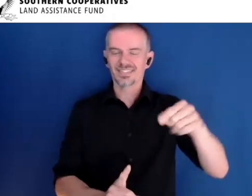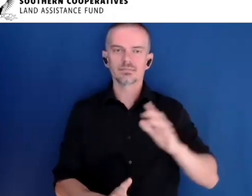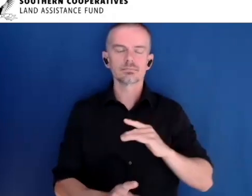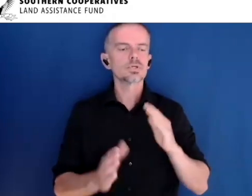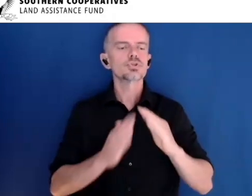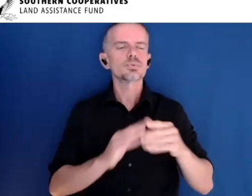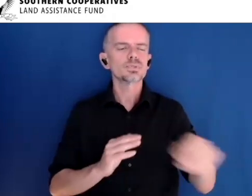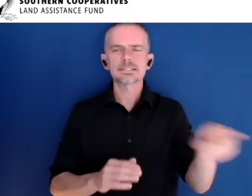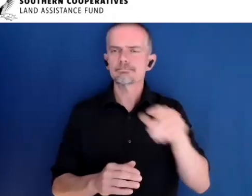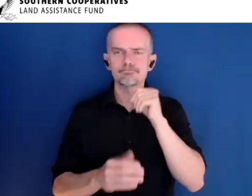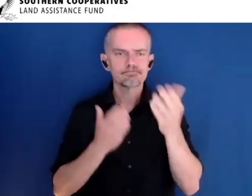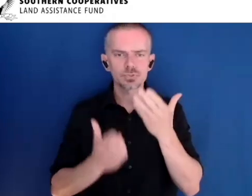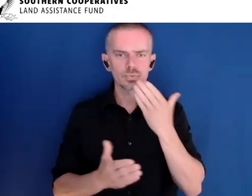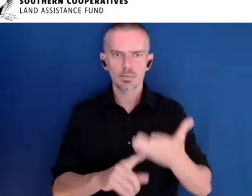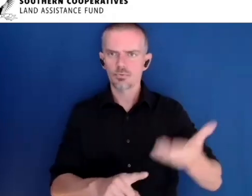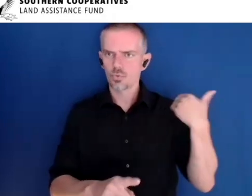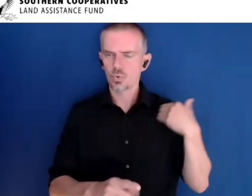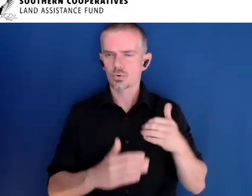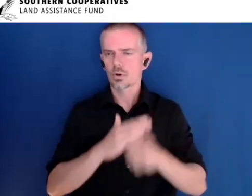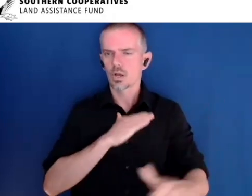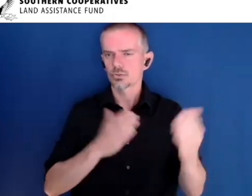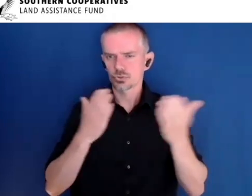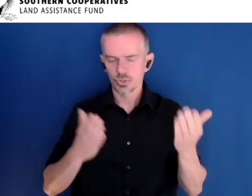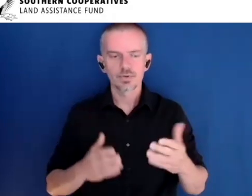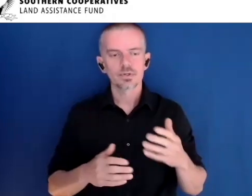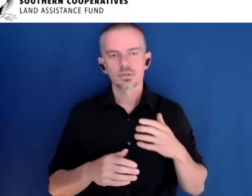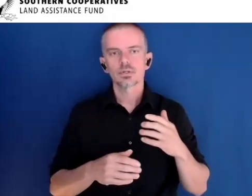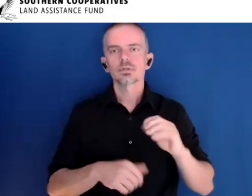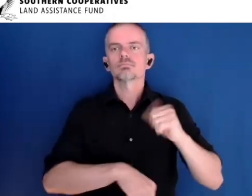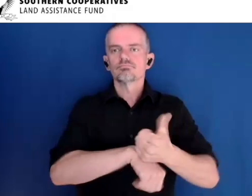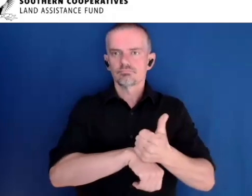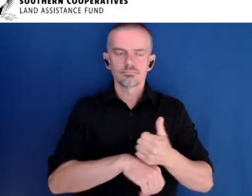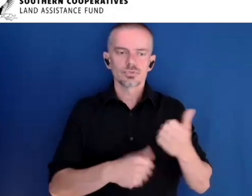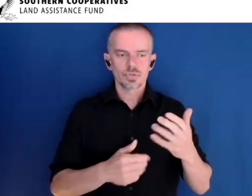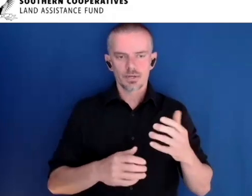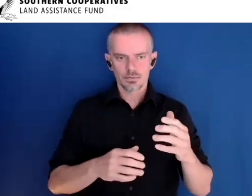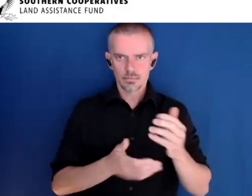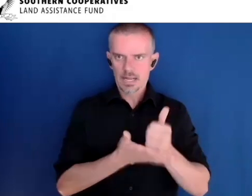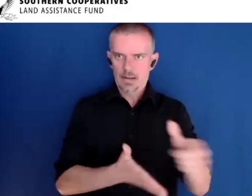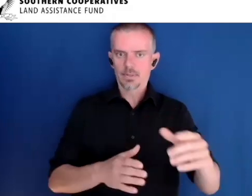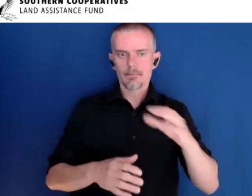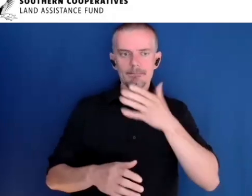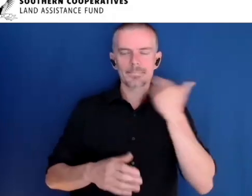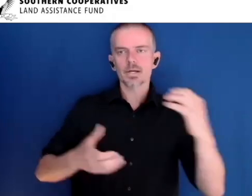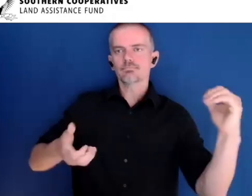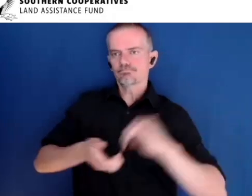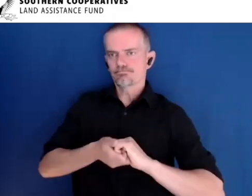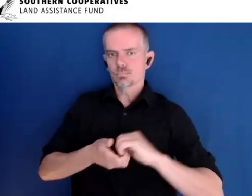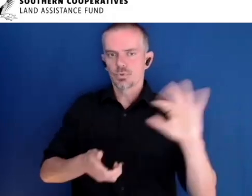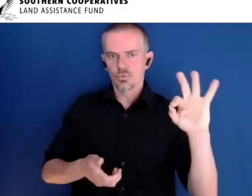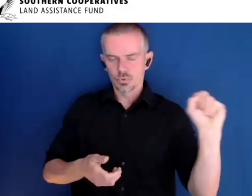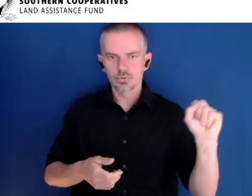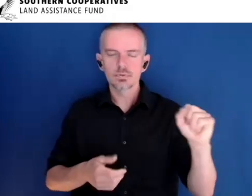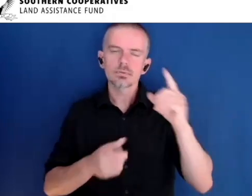historically underserved to better find and access Forest Service funding and partnership opportunities, with the goal of promoting